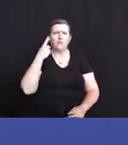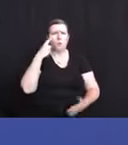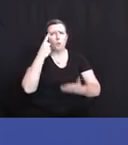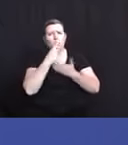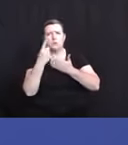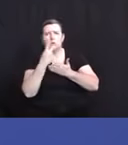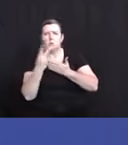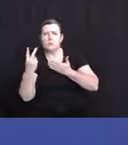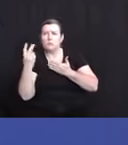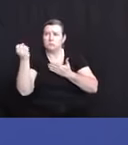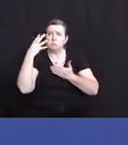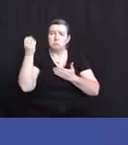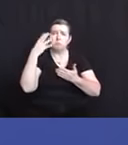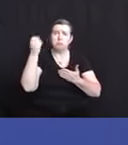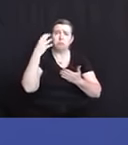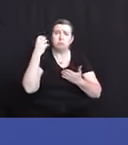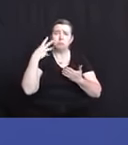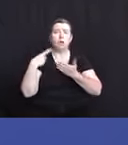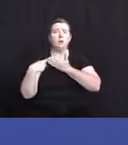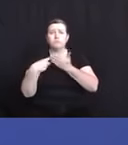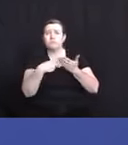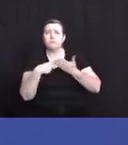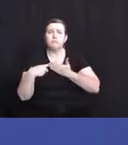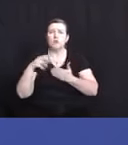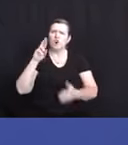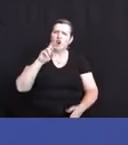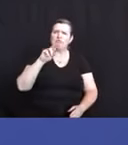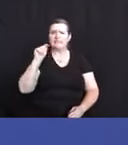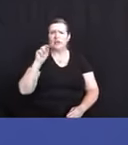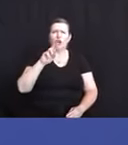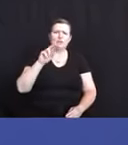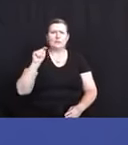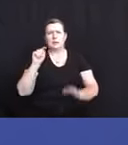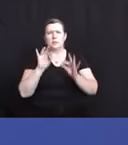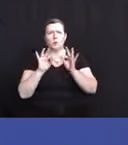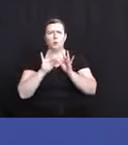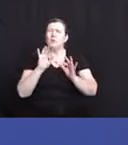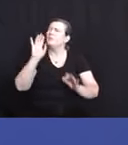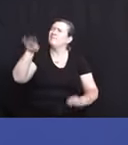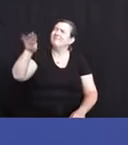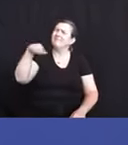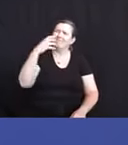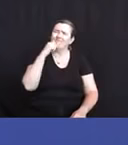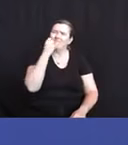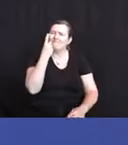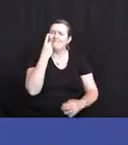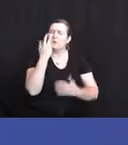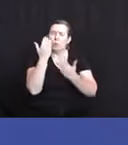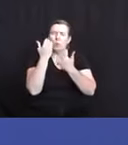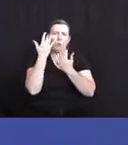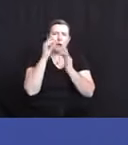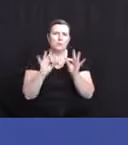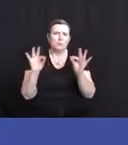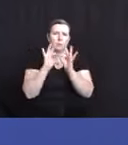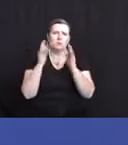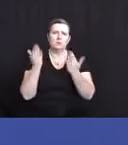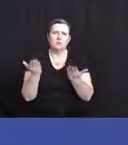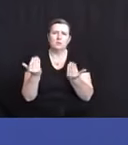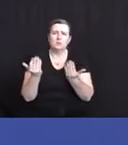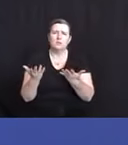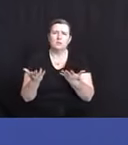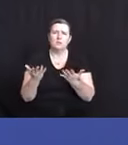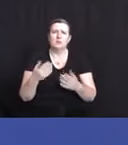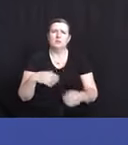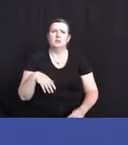have consistently talked about how important it is. Why is it important? And really importantly, I understand there's